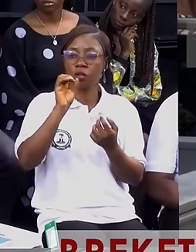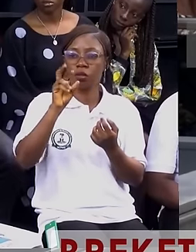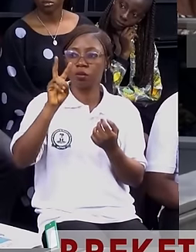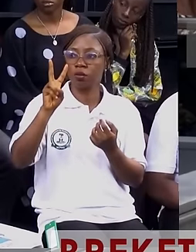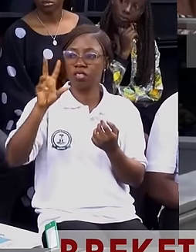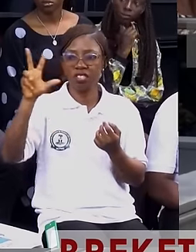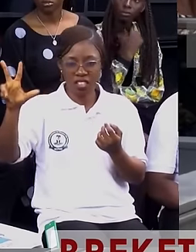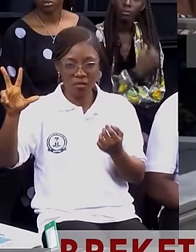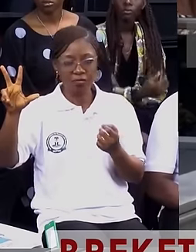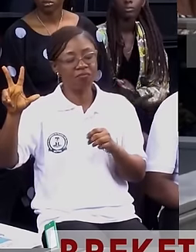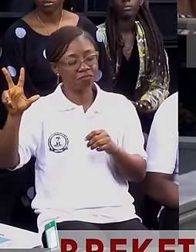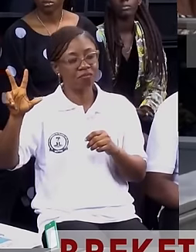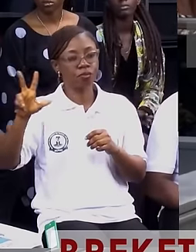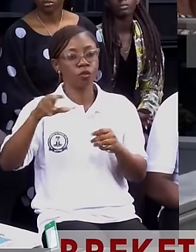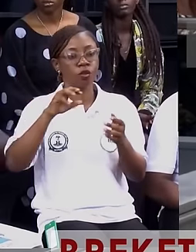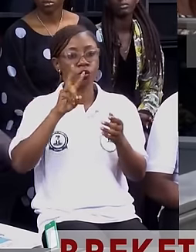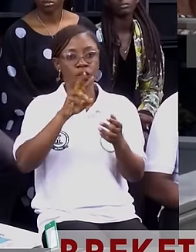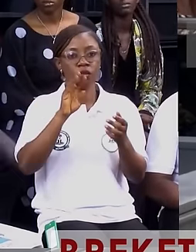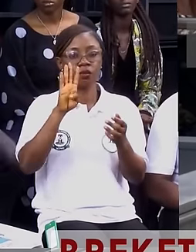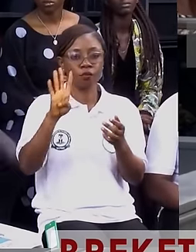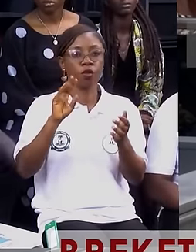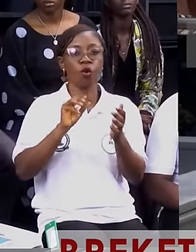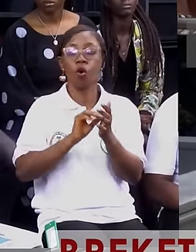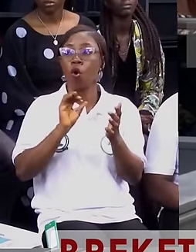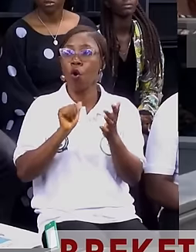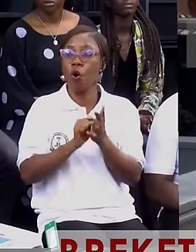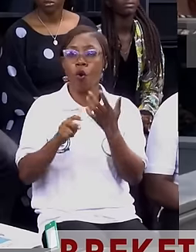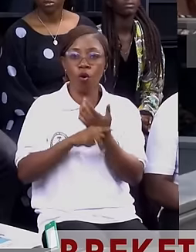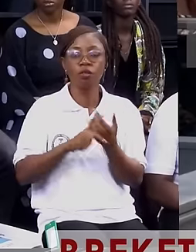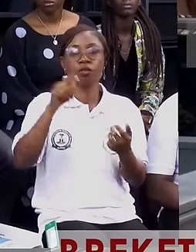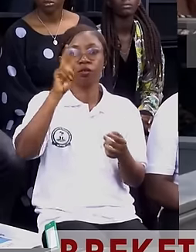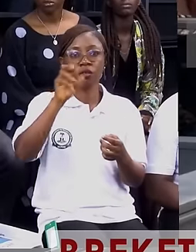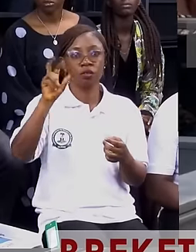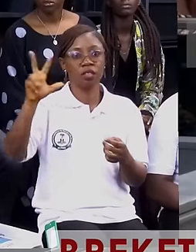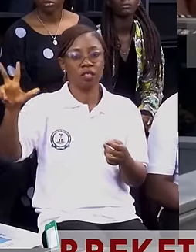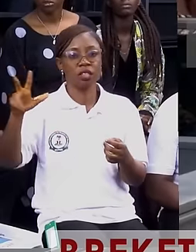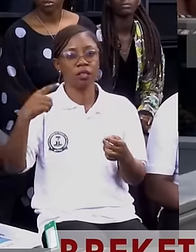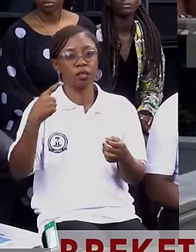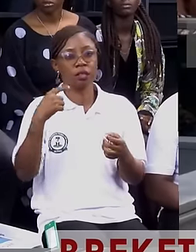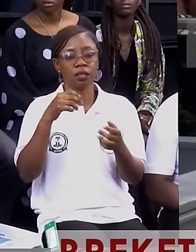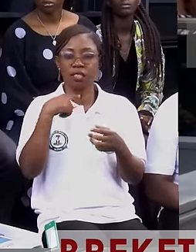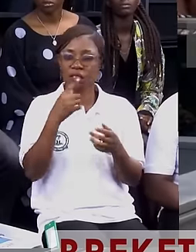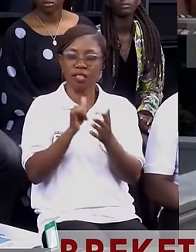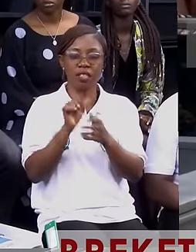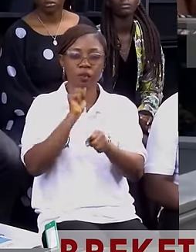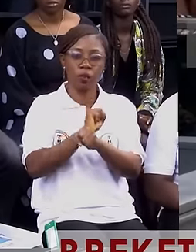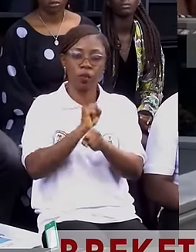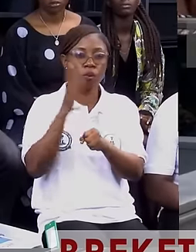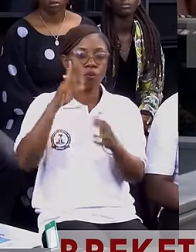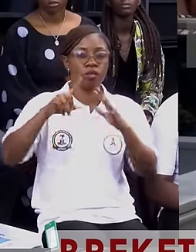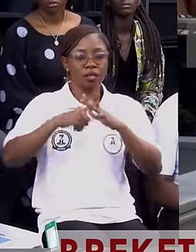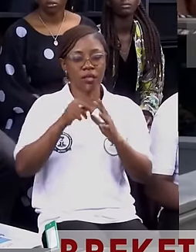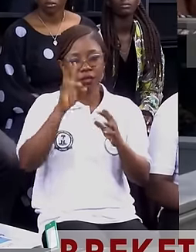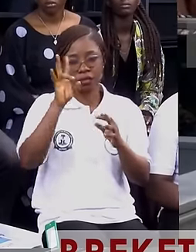2023. No, this year. 24th of August this year. So after they said, okay, the job is scheduled for 7